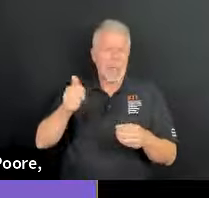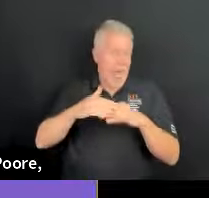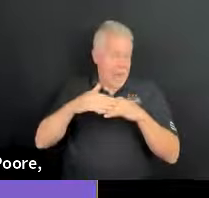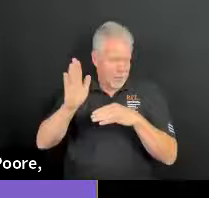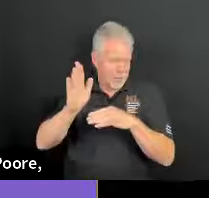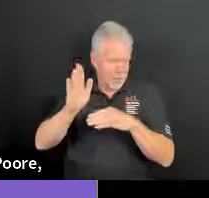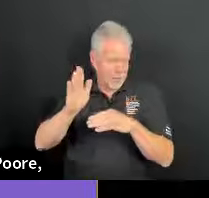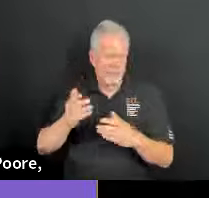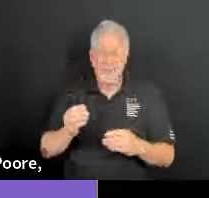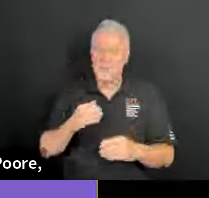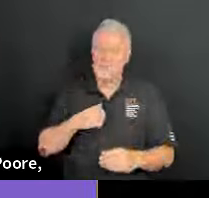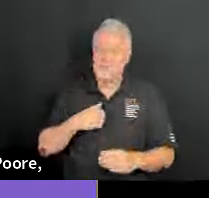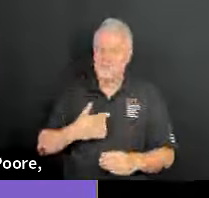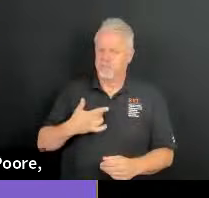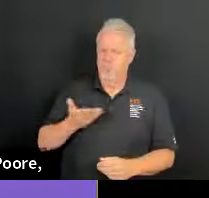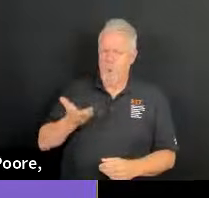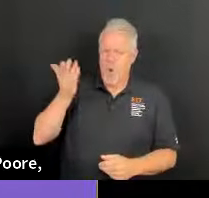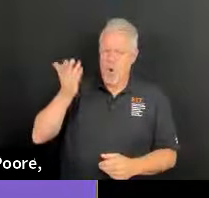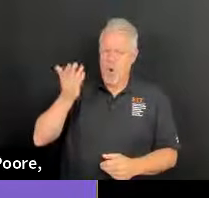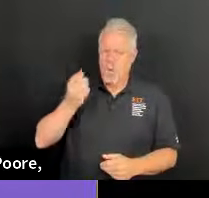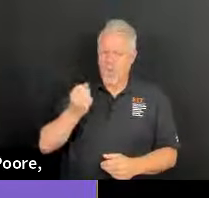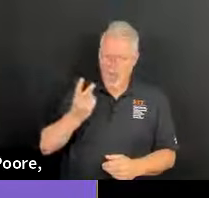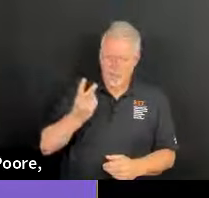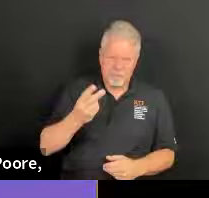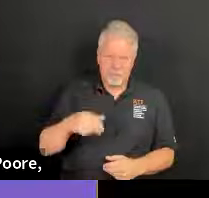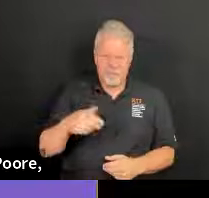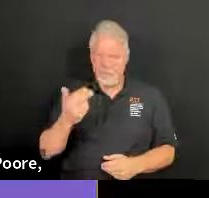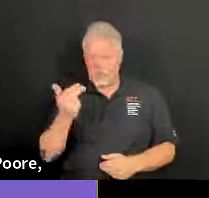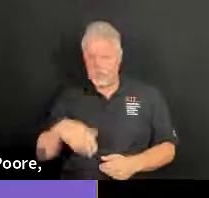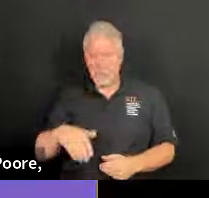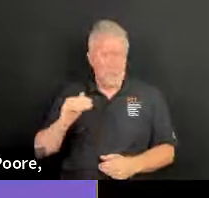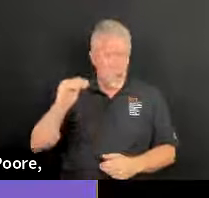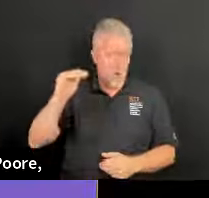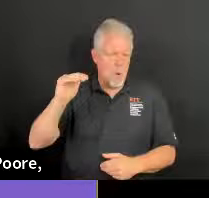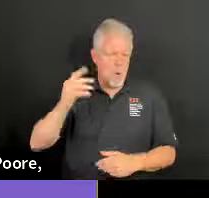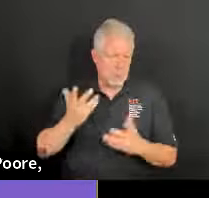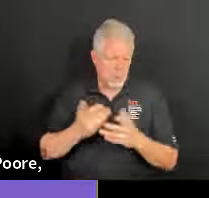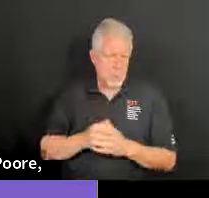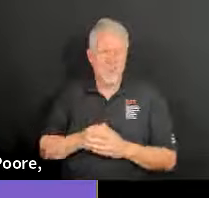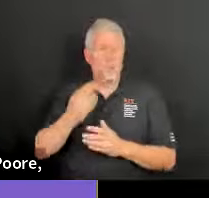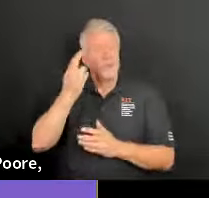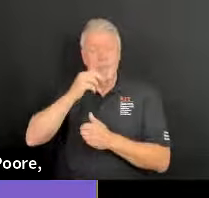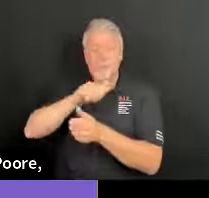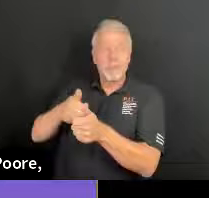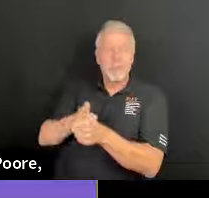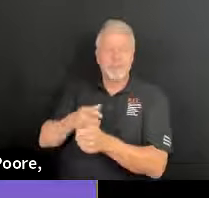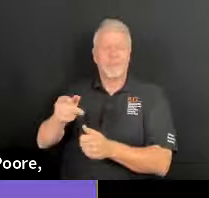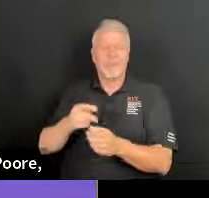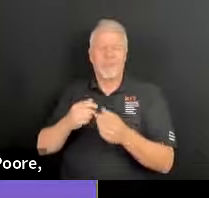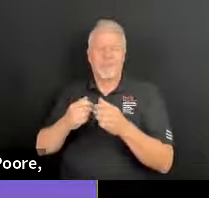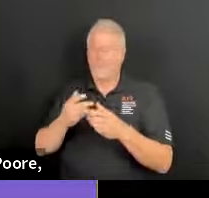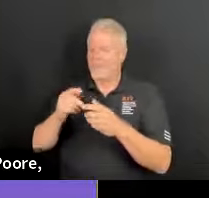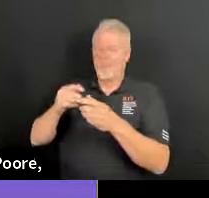about 10%, and we assume the deaf community may be higher. My assumption is maybe around